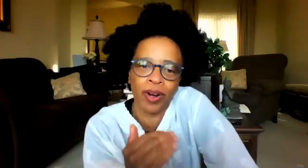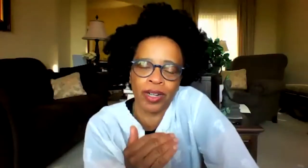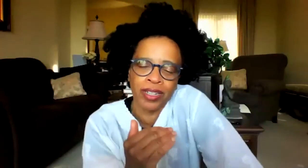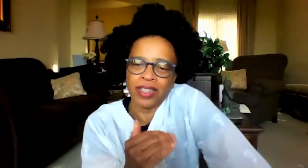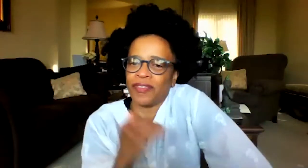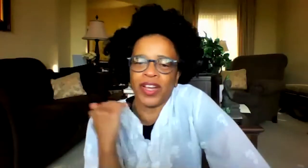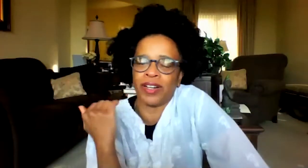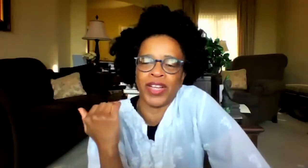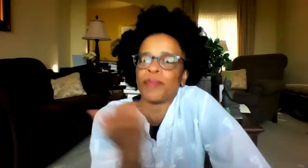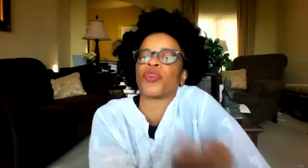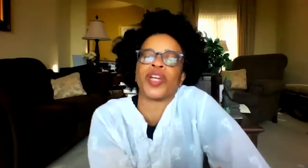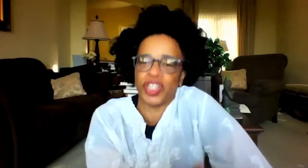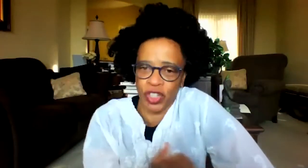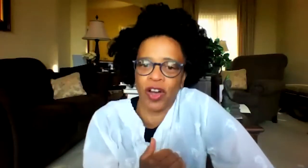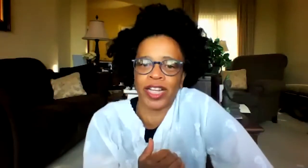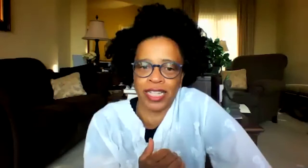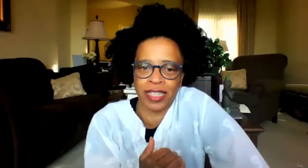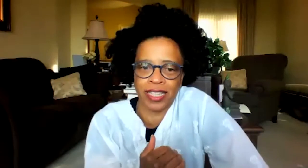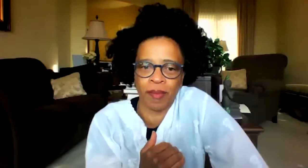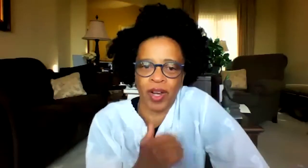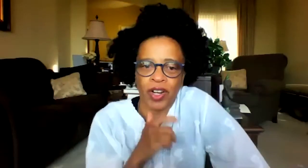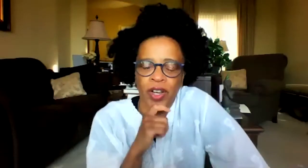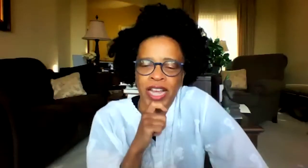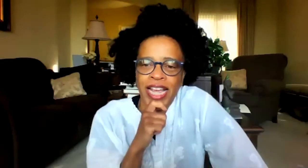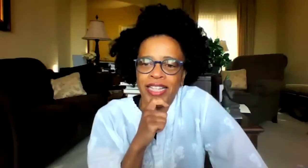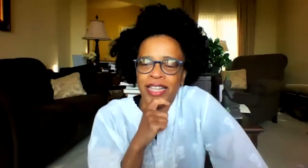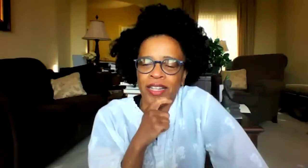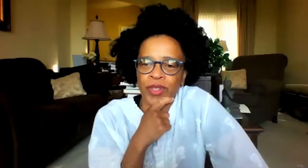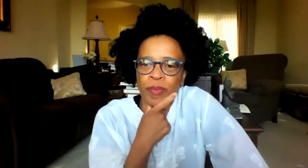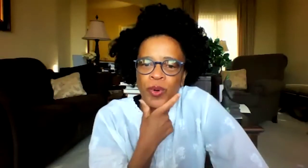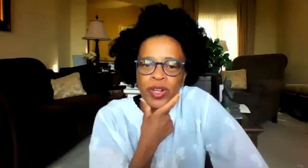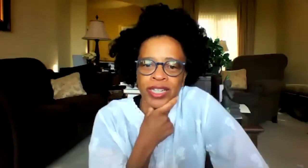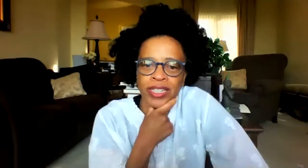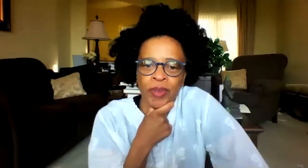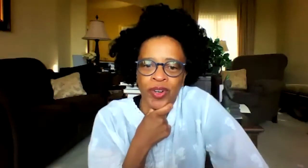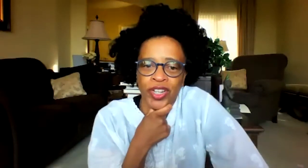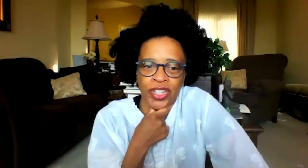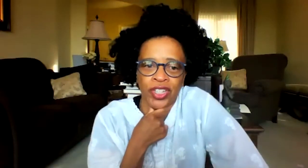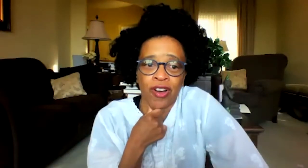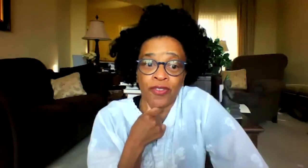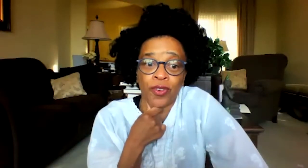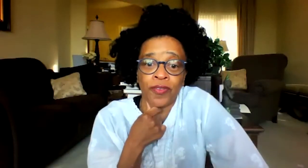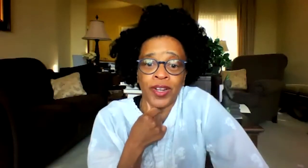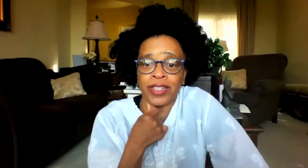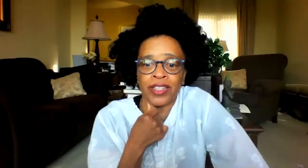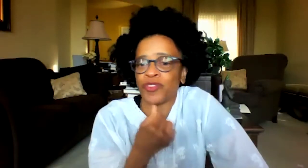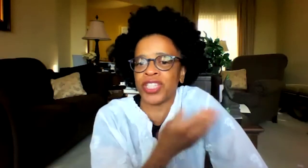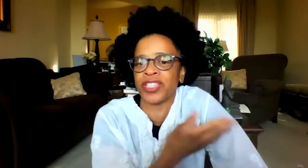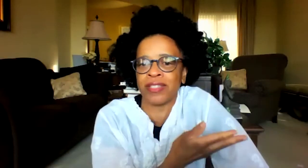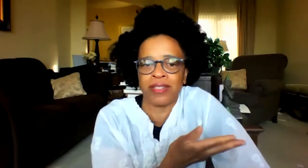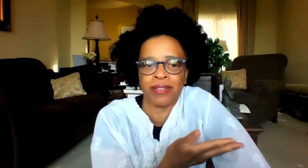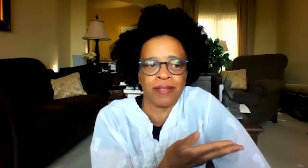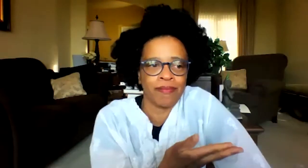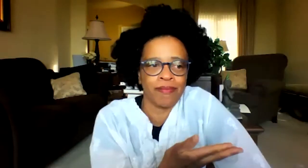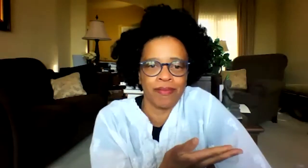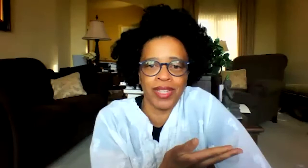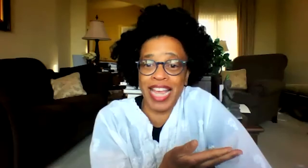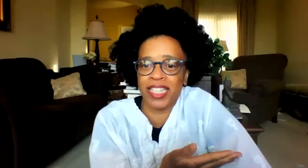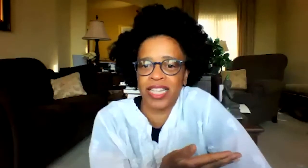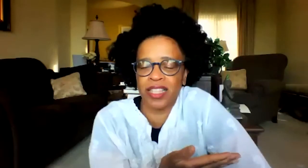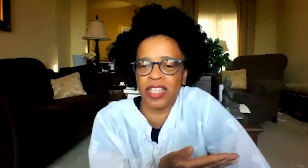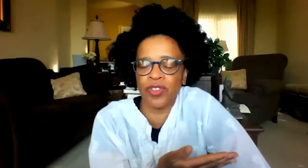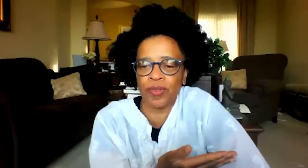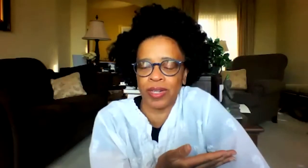literally a part of immigration law cases in America. And it was important in immigration law for since